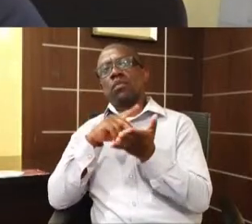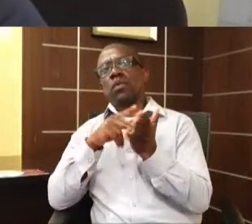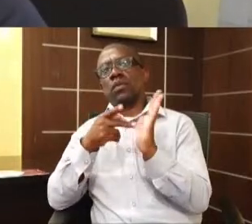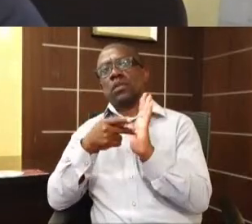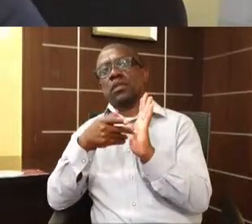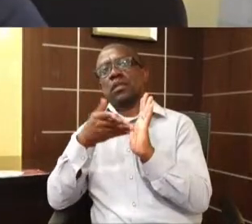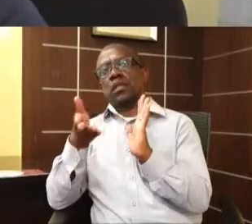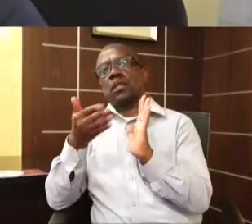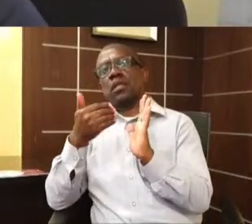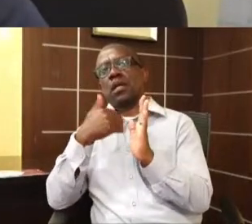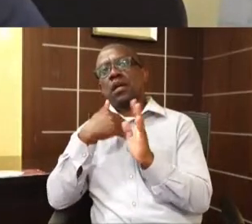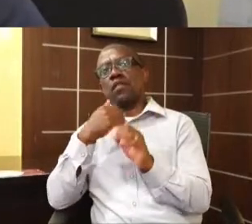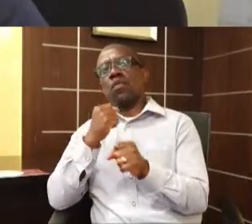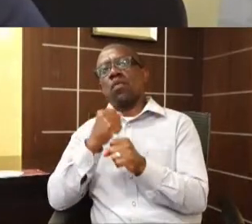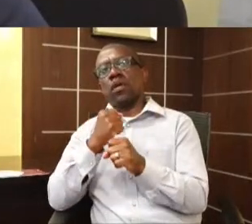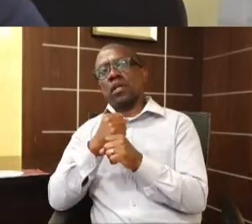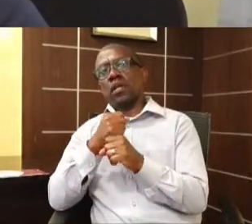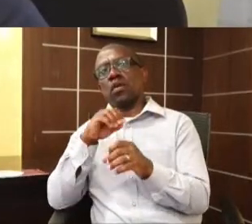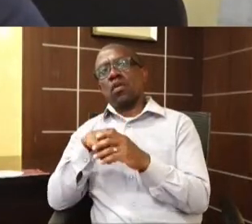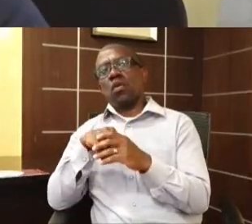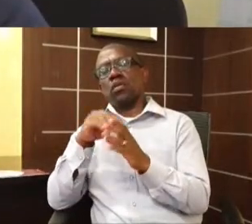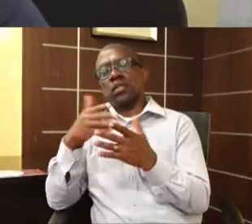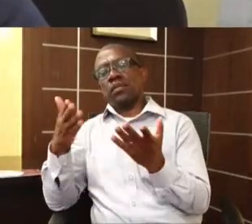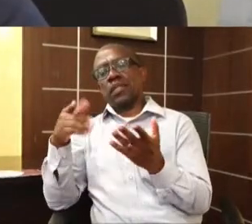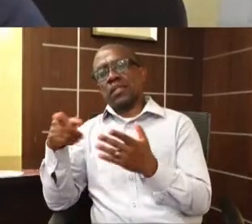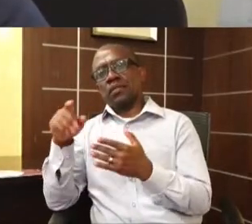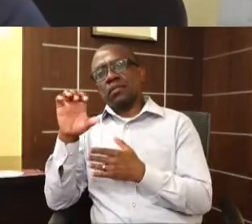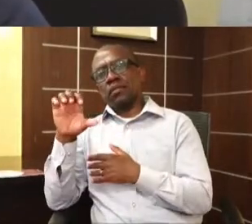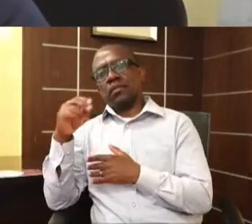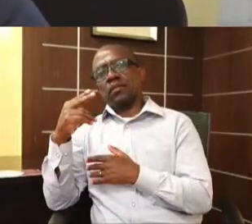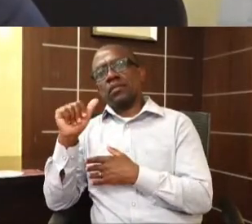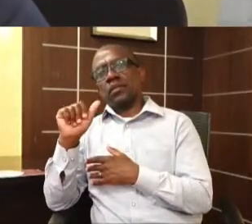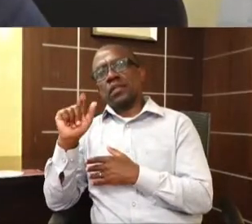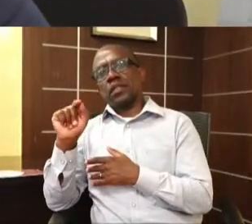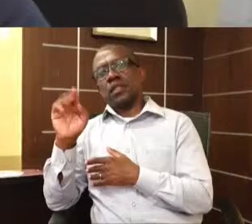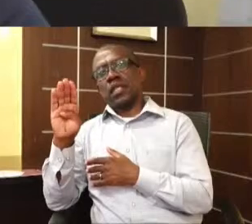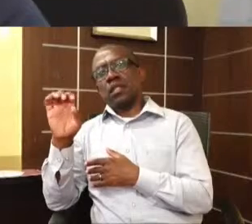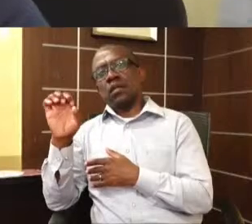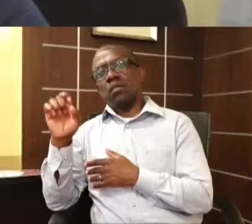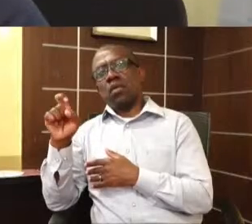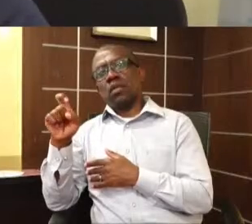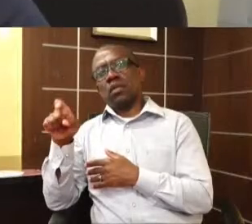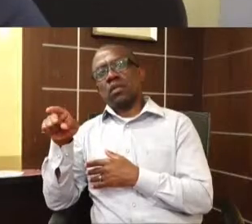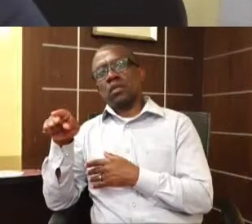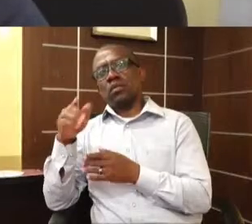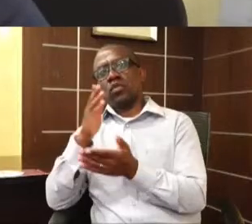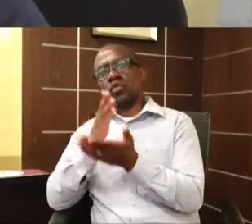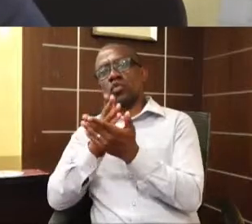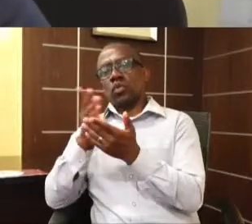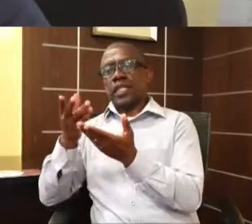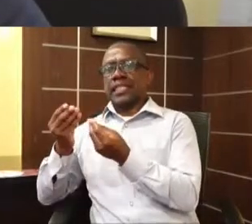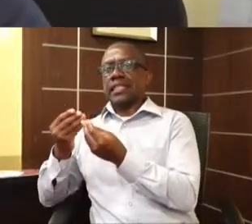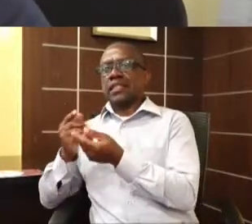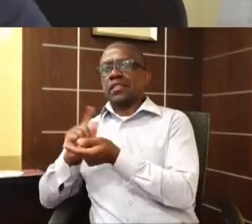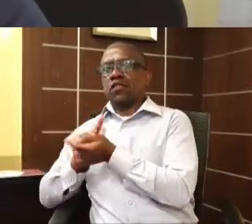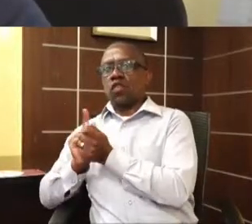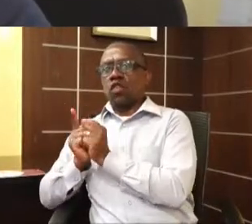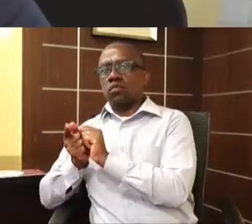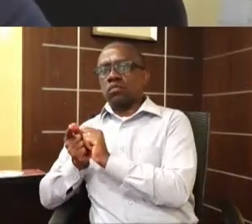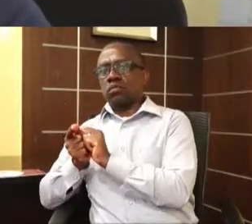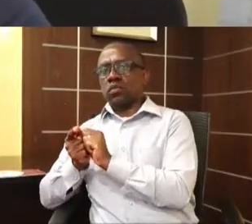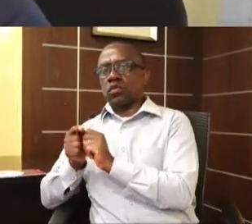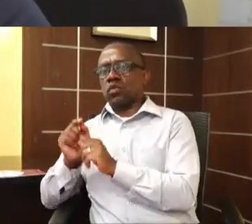They're working on something on a chatbot also. As you said, it's easier to customize than to build from scratch.